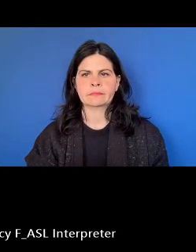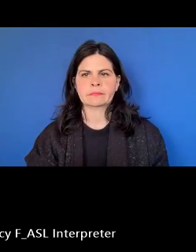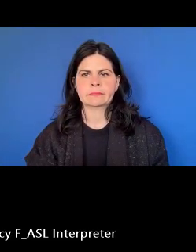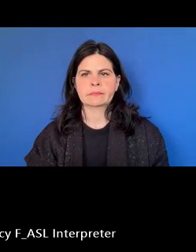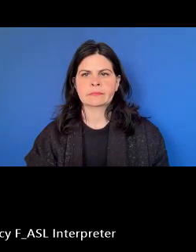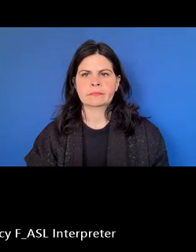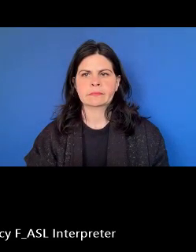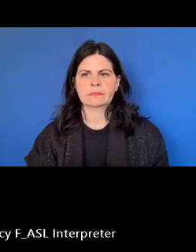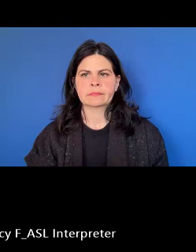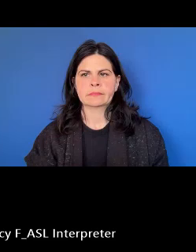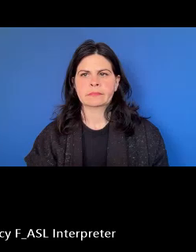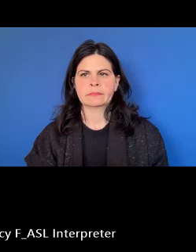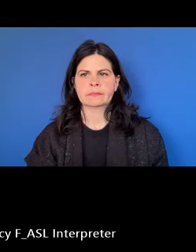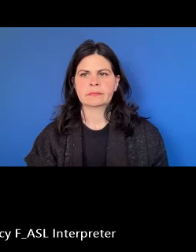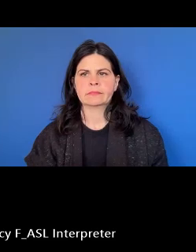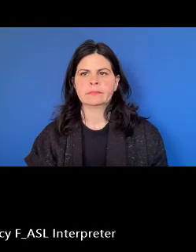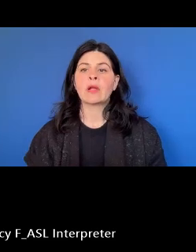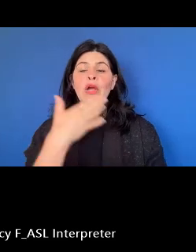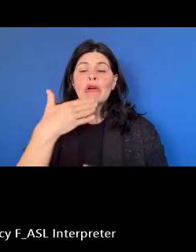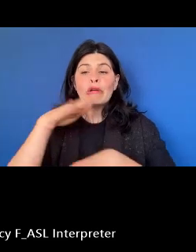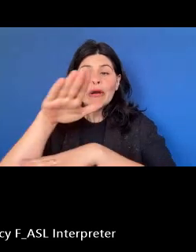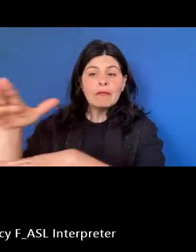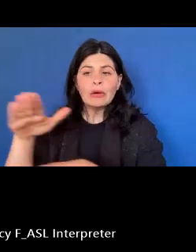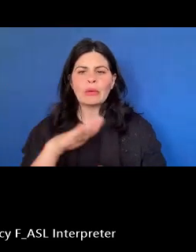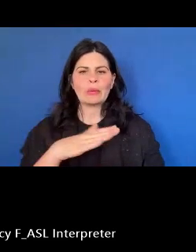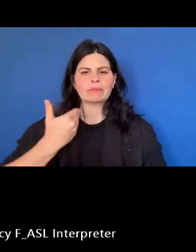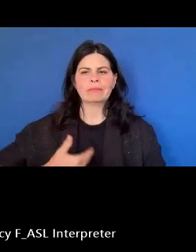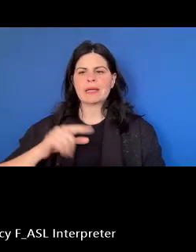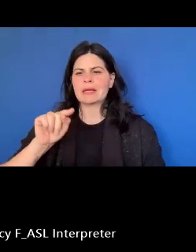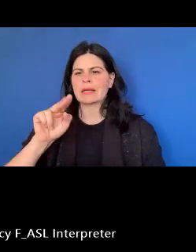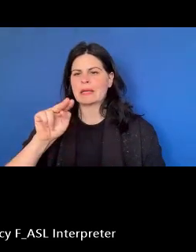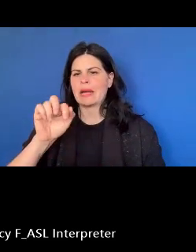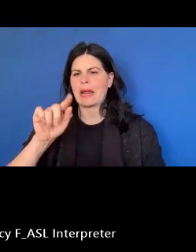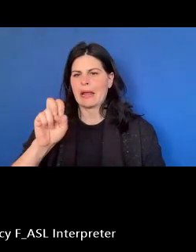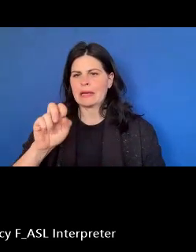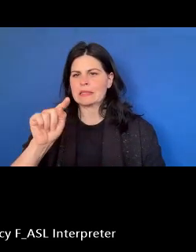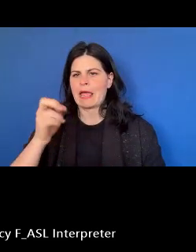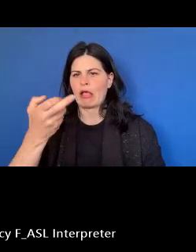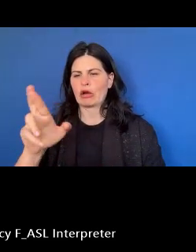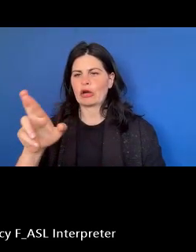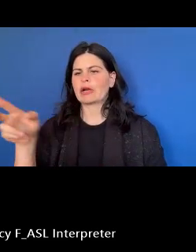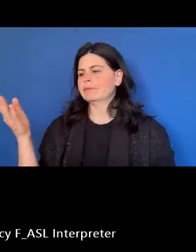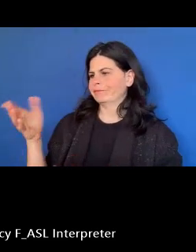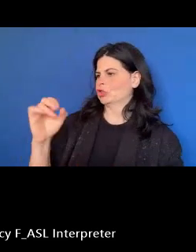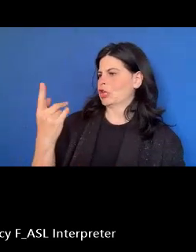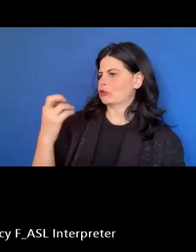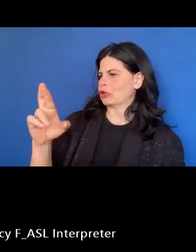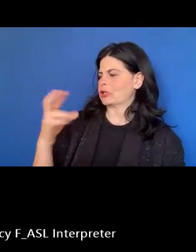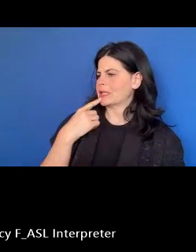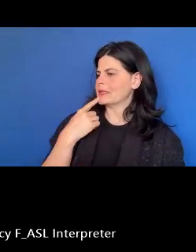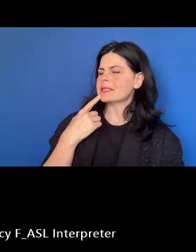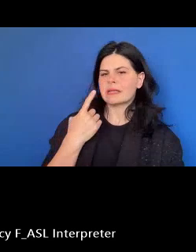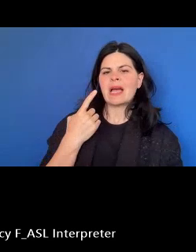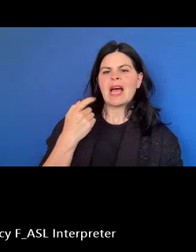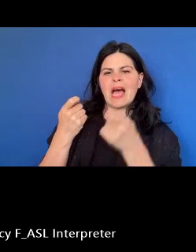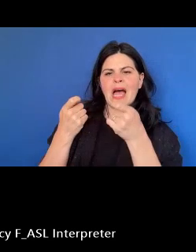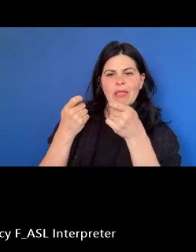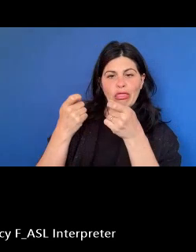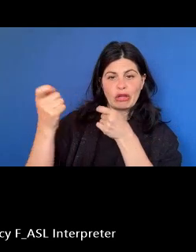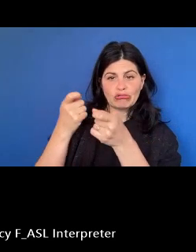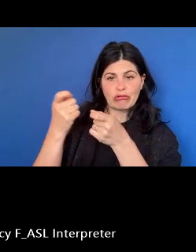Good afternoon, everyone. My name is Nate Taylor, and as Chester said, I'm the Director of Integrated Infrastructure Planning here at